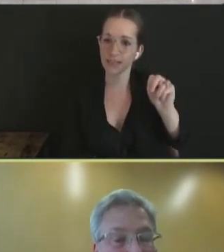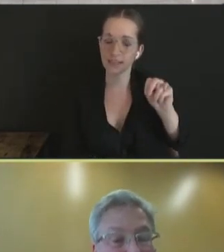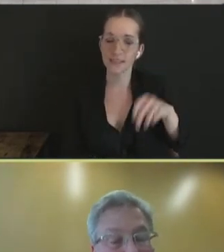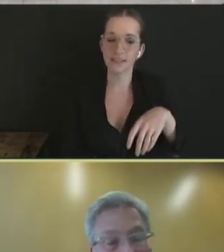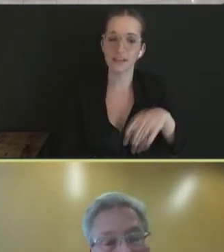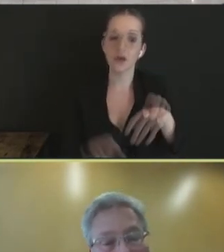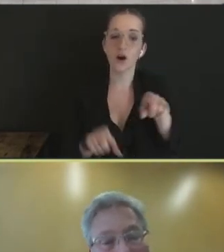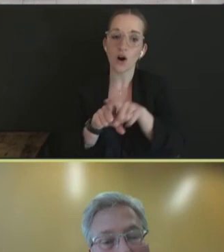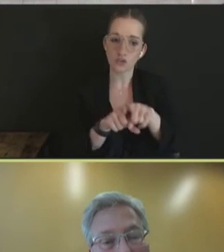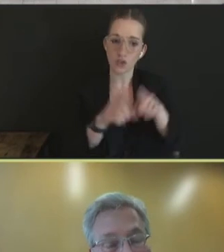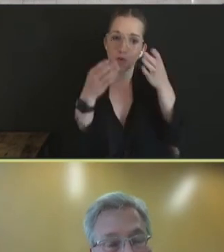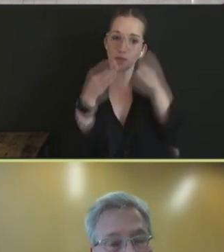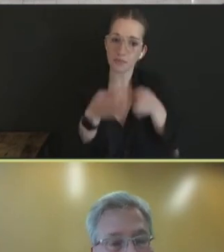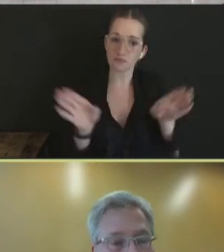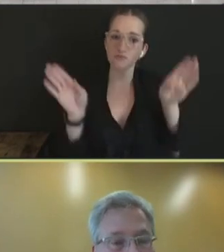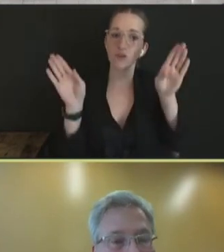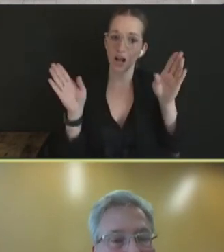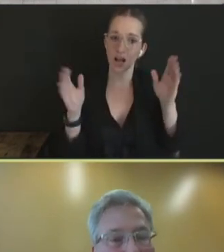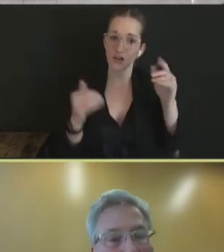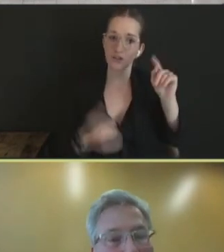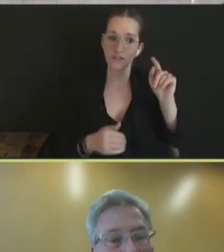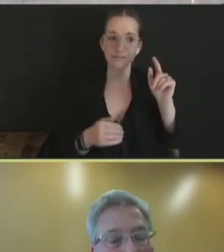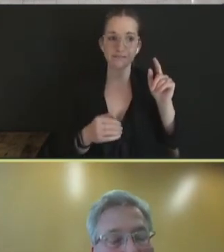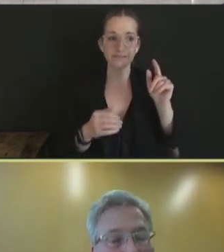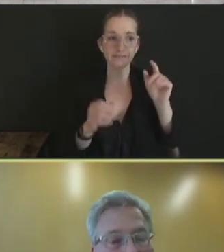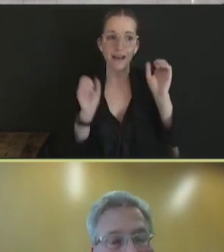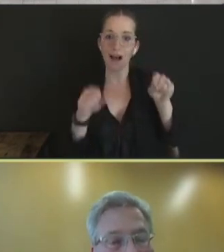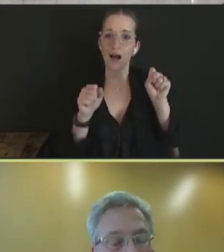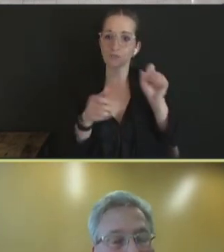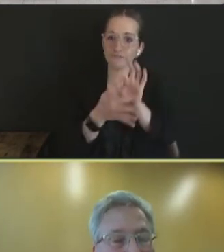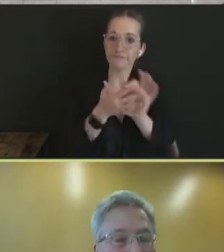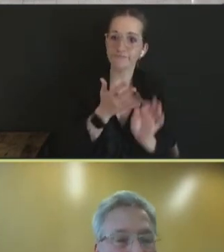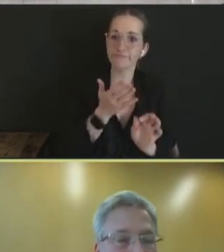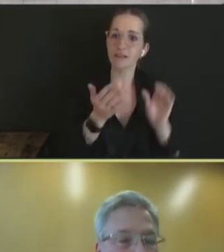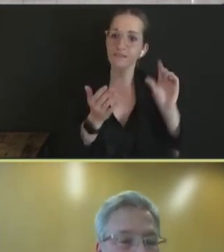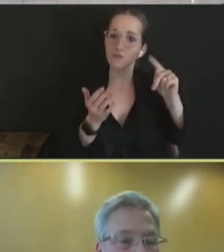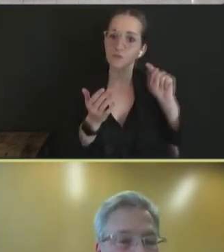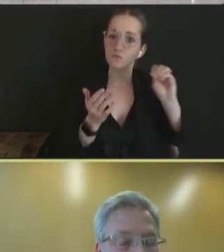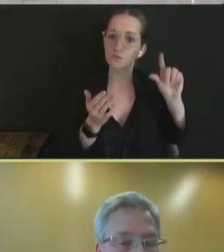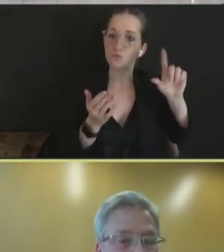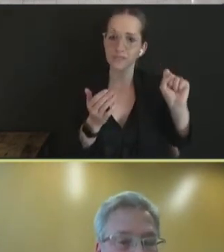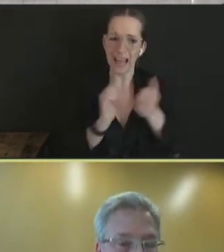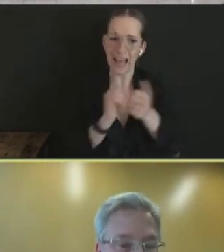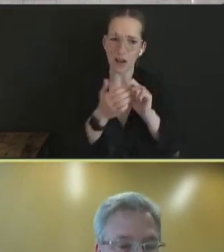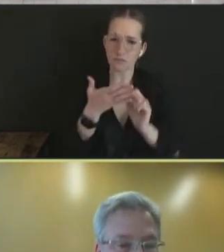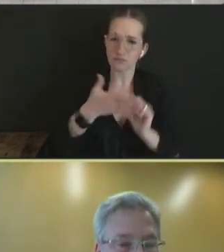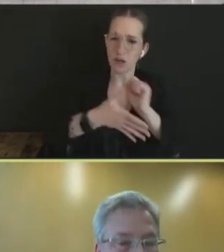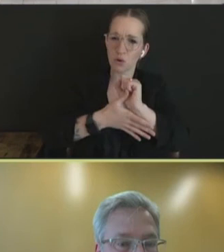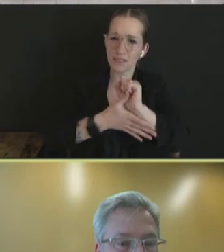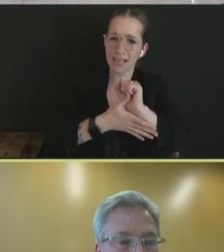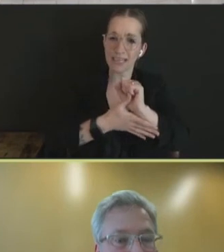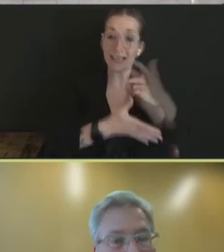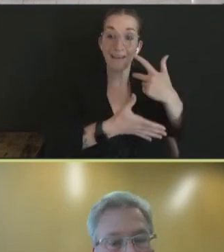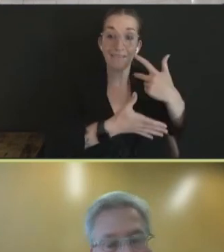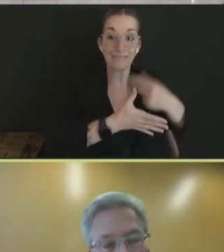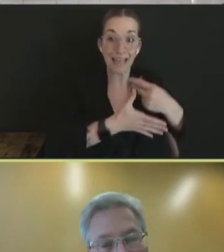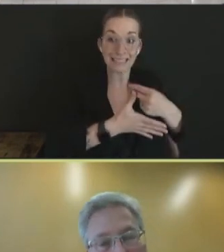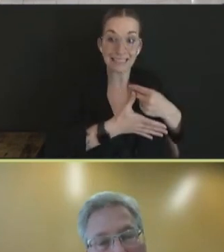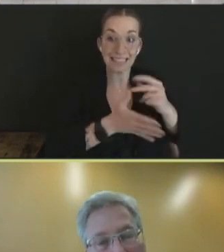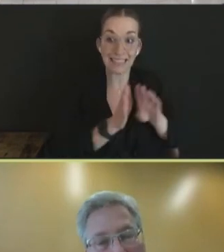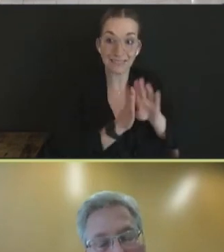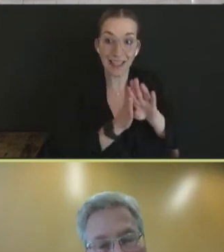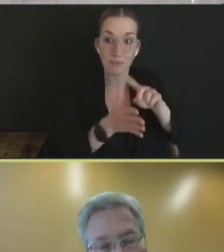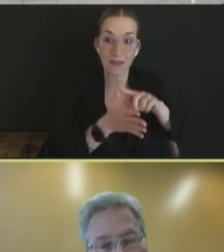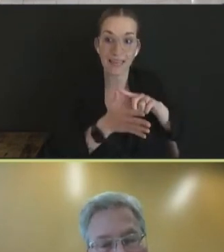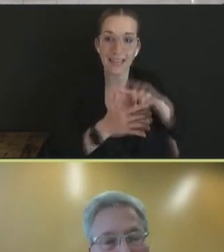broader armamentarium of tools it might use, and how do you prioritize vaccine development, say,